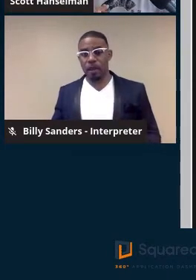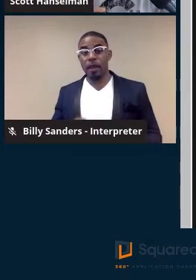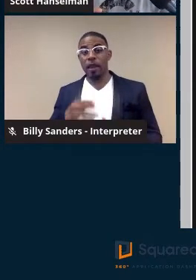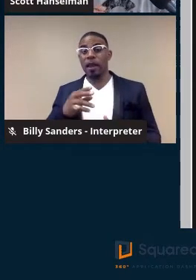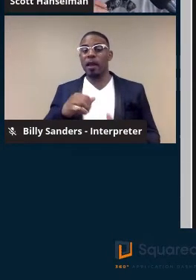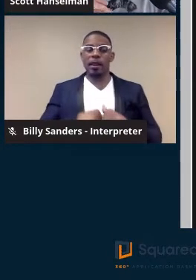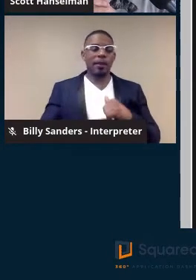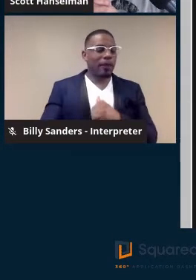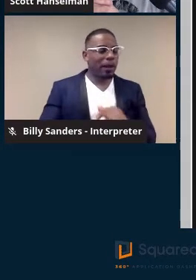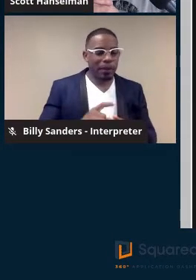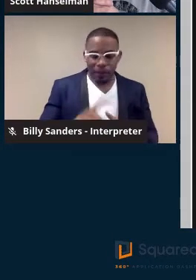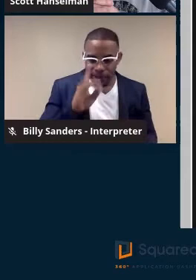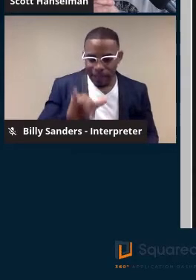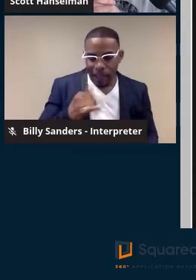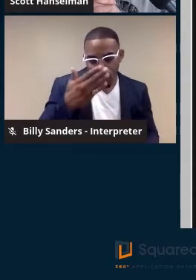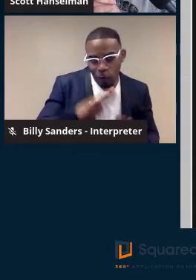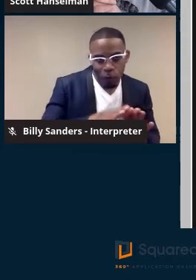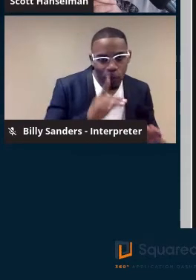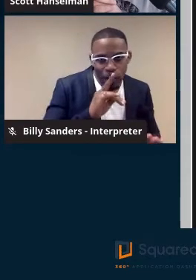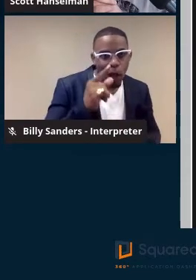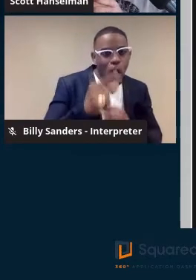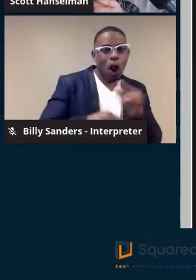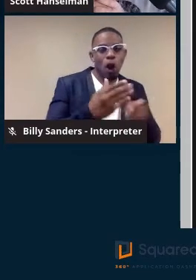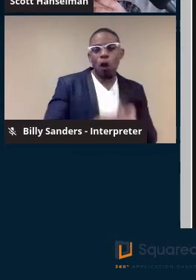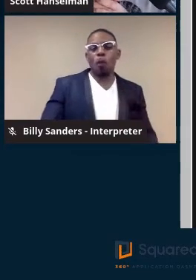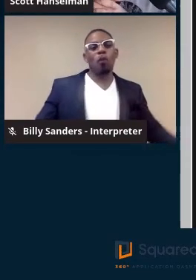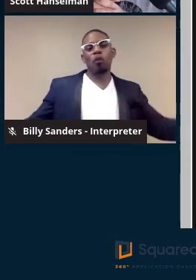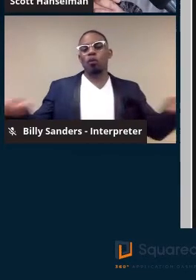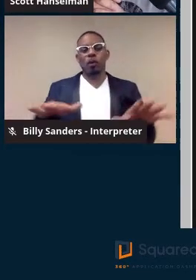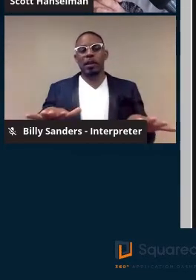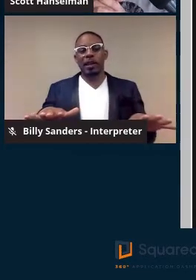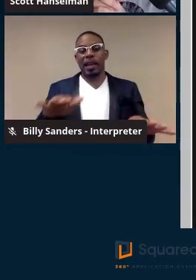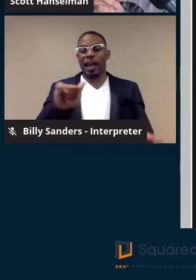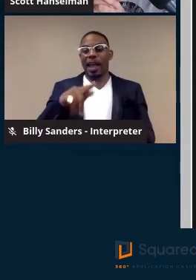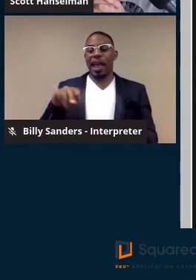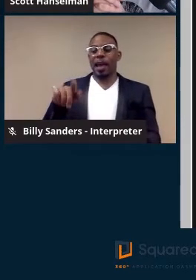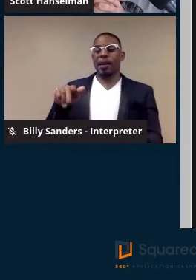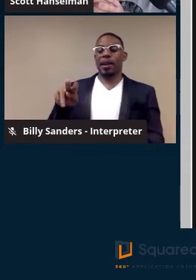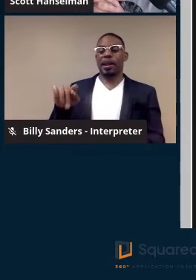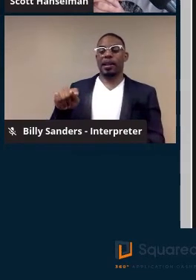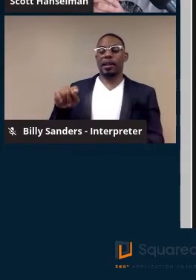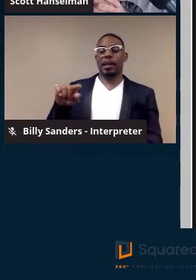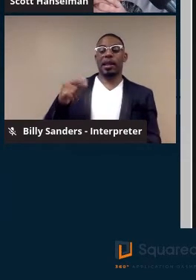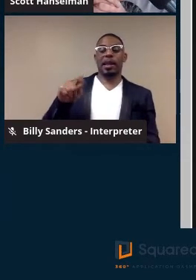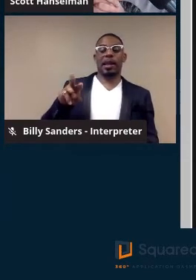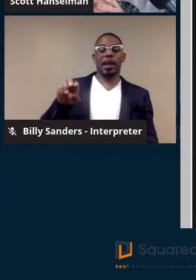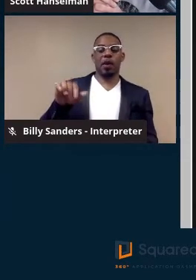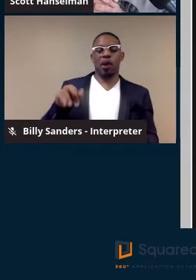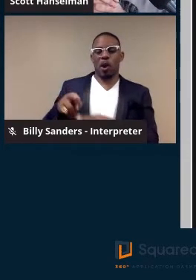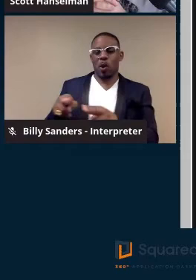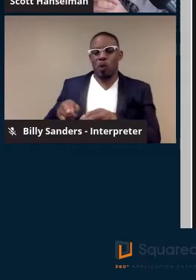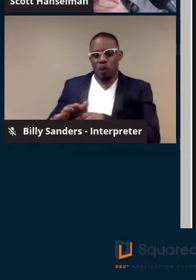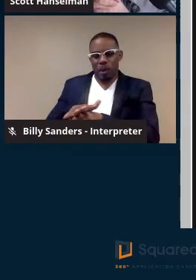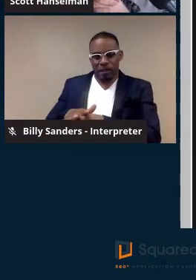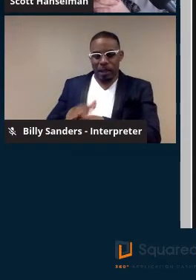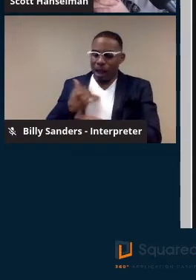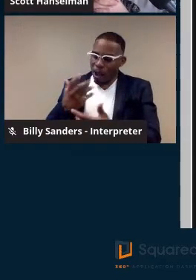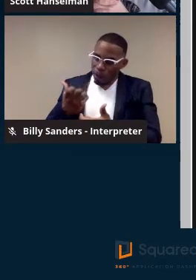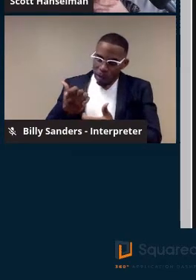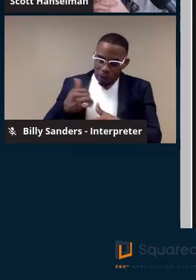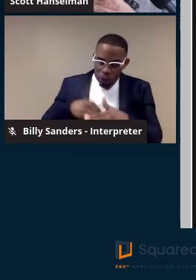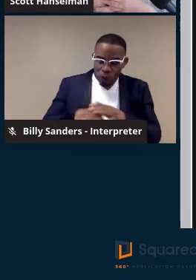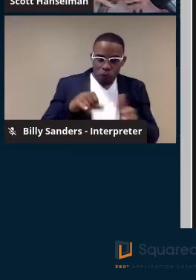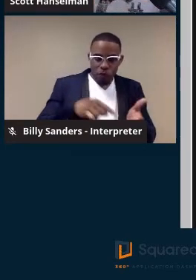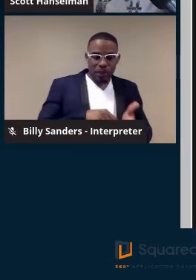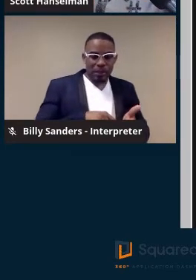fundamental difference is that Front Door is global and Application Gateway is regional. I wanted to go and do